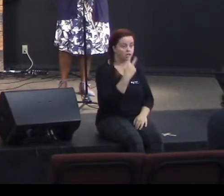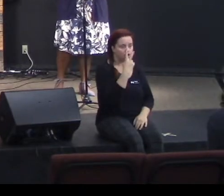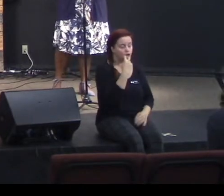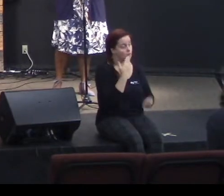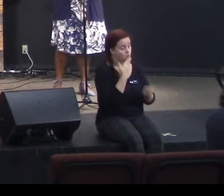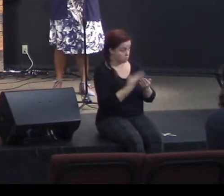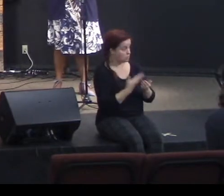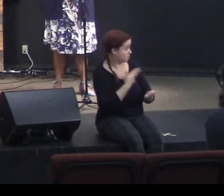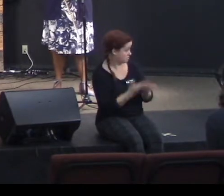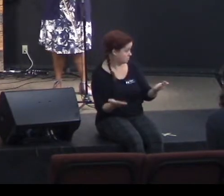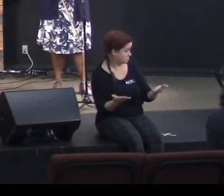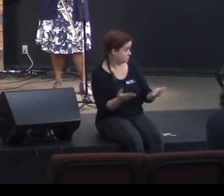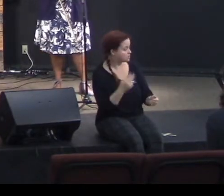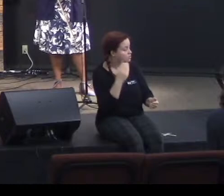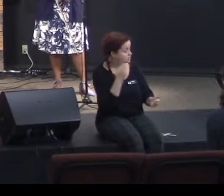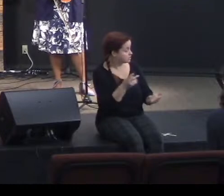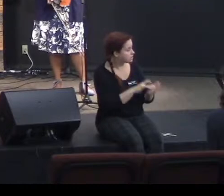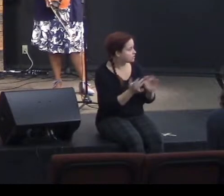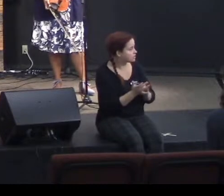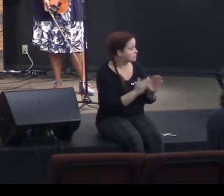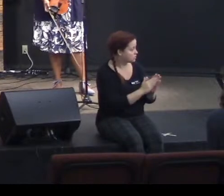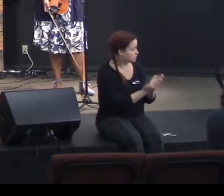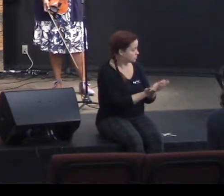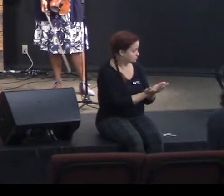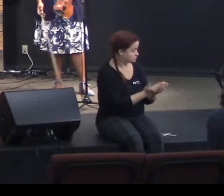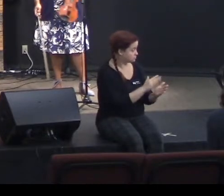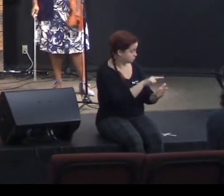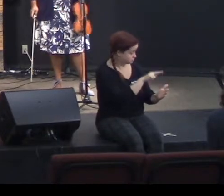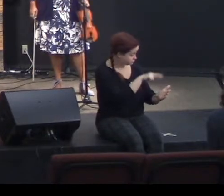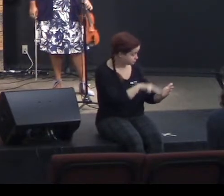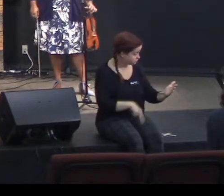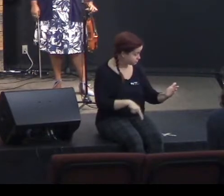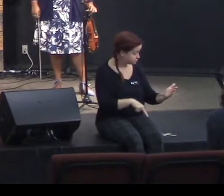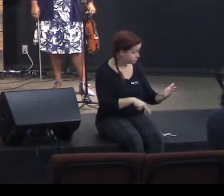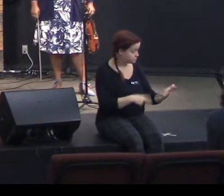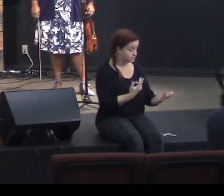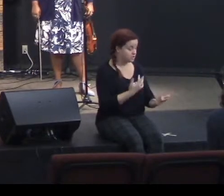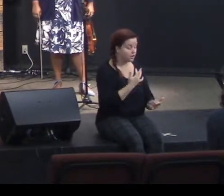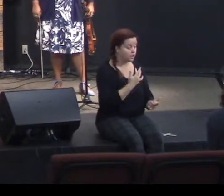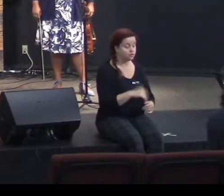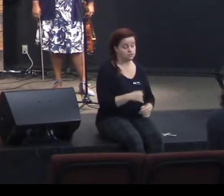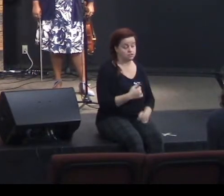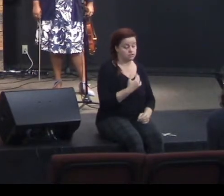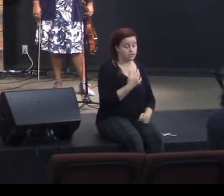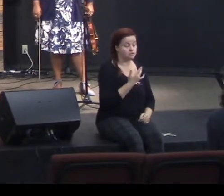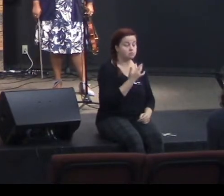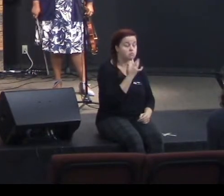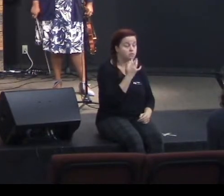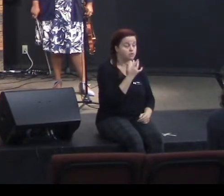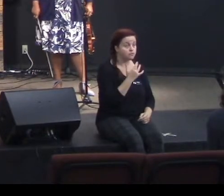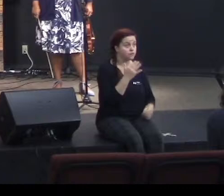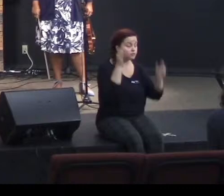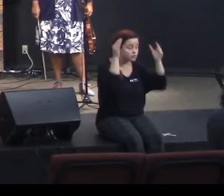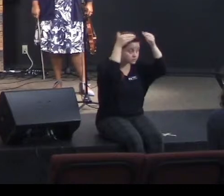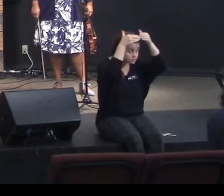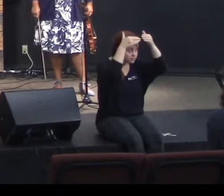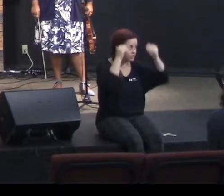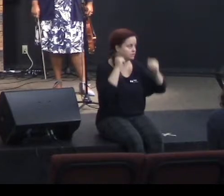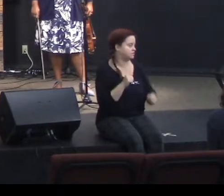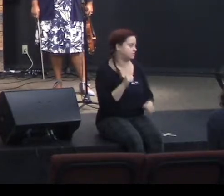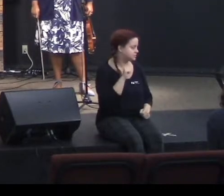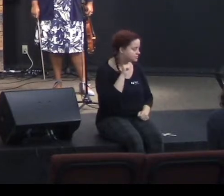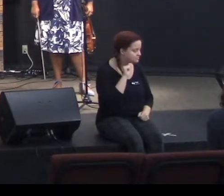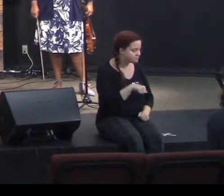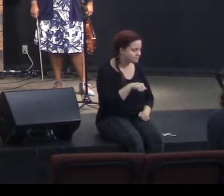it in Scripture. Our favorite heroes had to go through it. There's a balance that's needed. But in order for us to